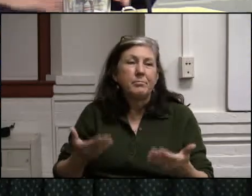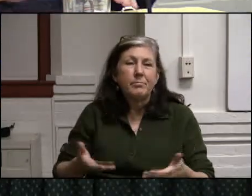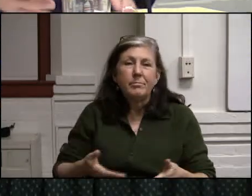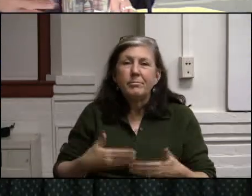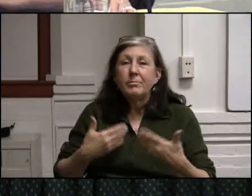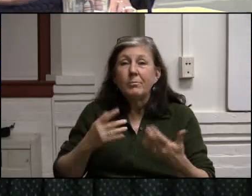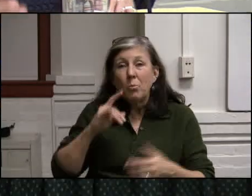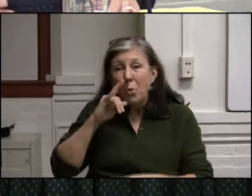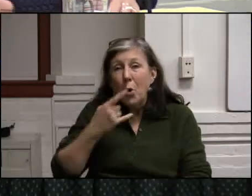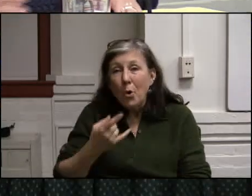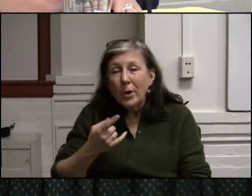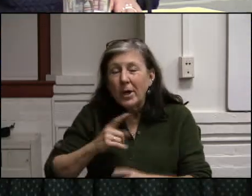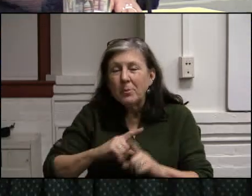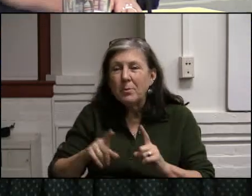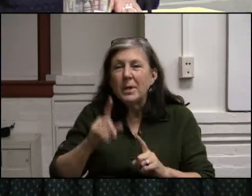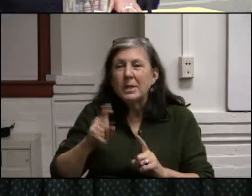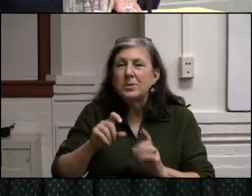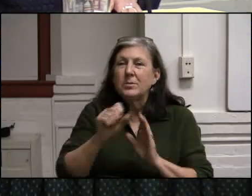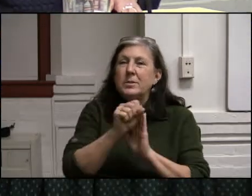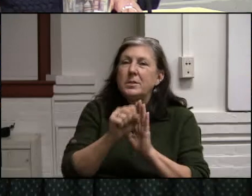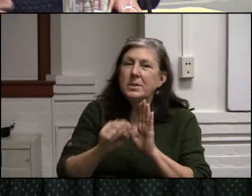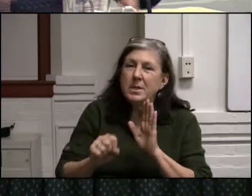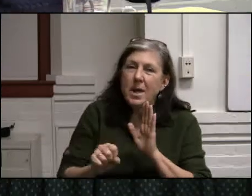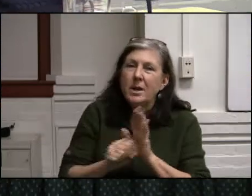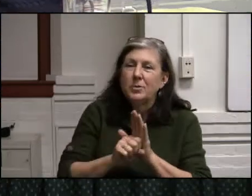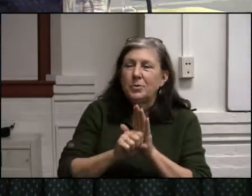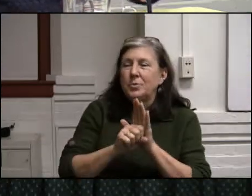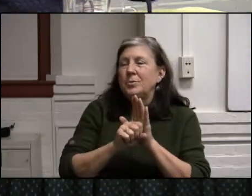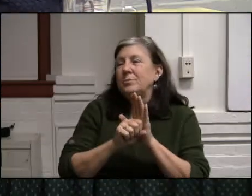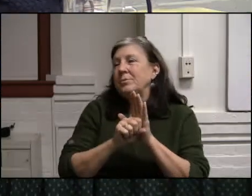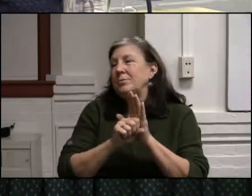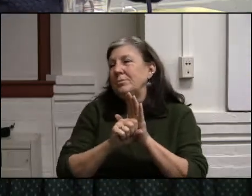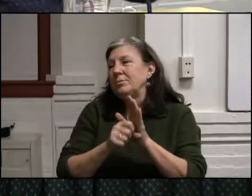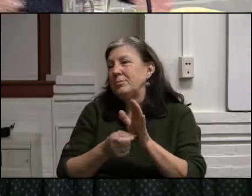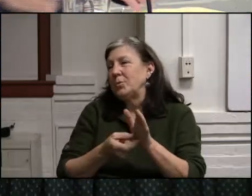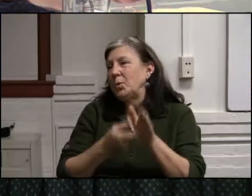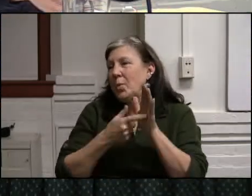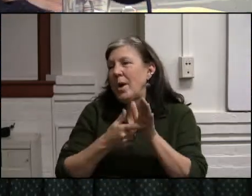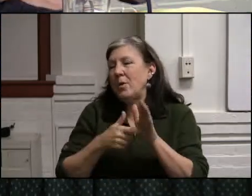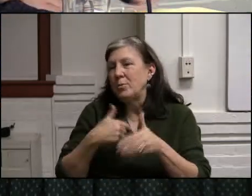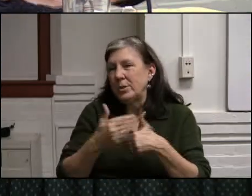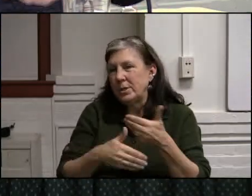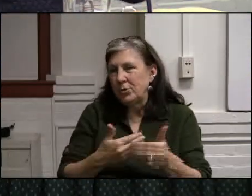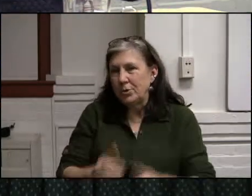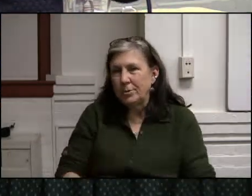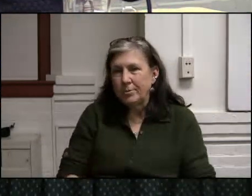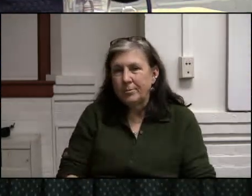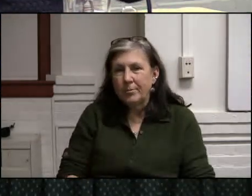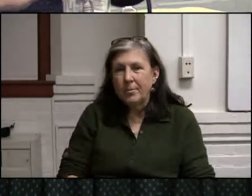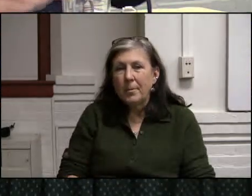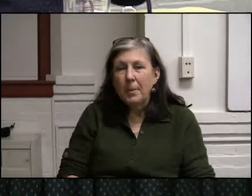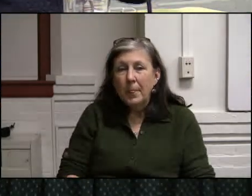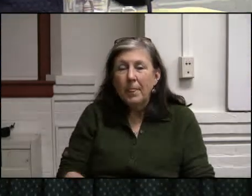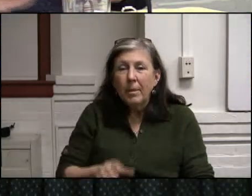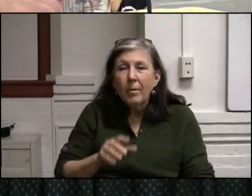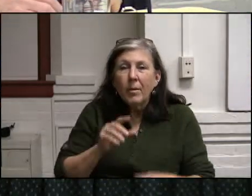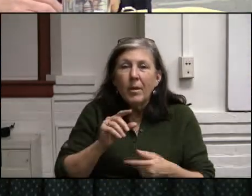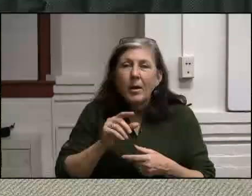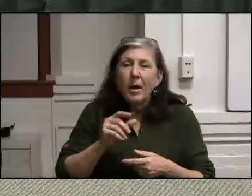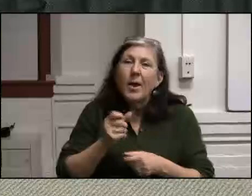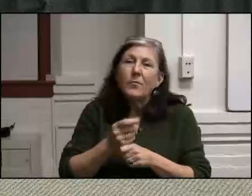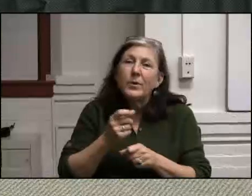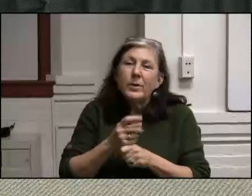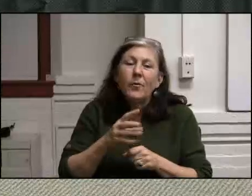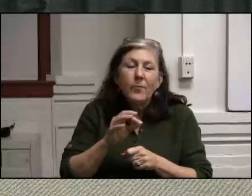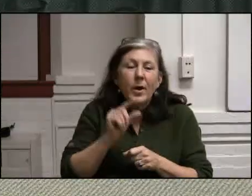kind of boring but necessary, statutorily required procedure where we do small corrections each year